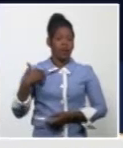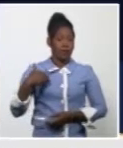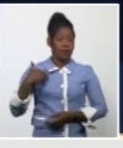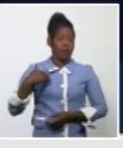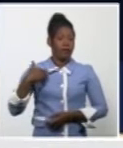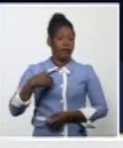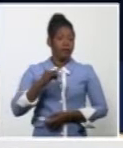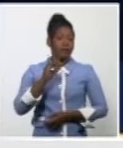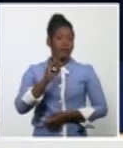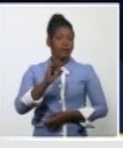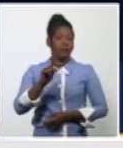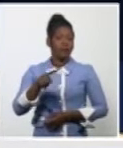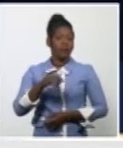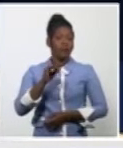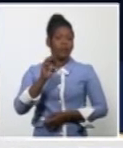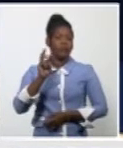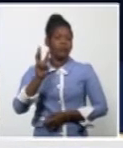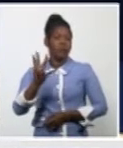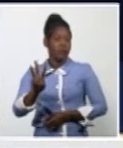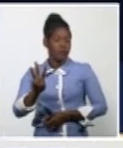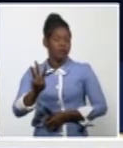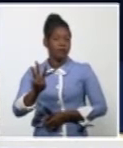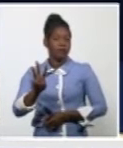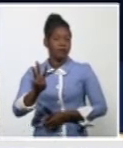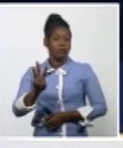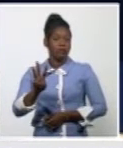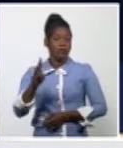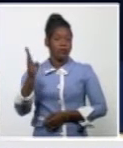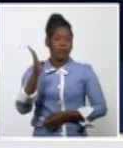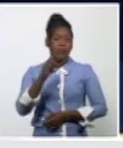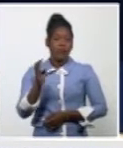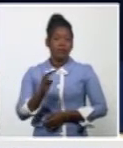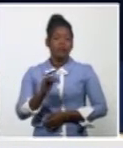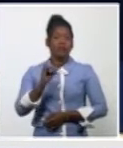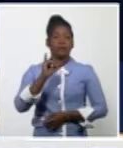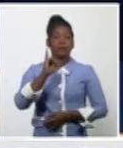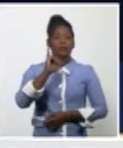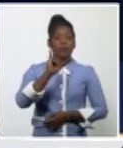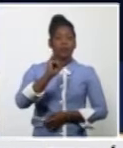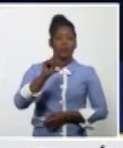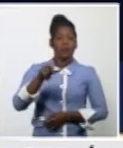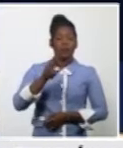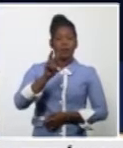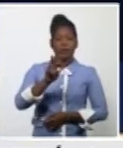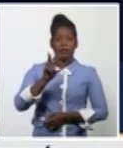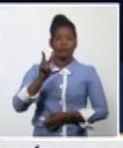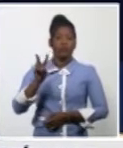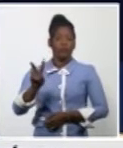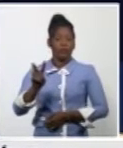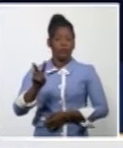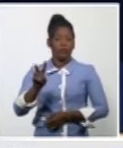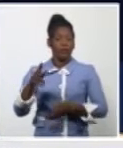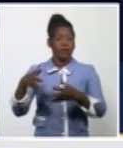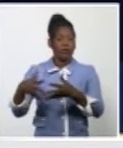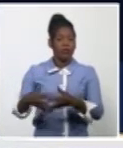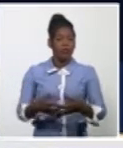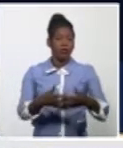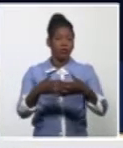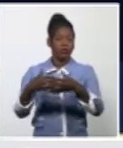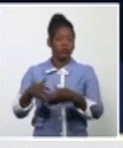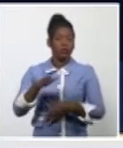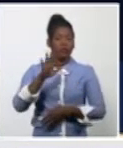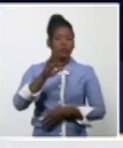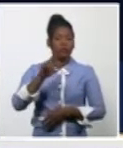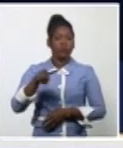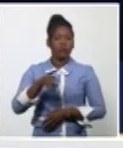Canada with 7.3, Brazil with 6.22, and the United States with